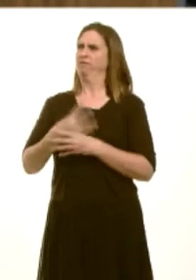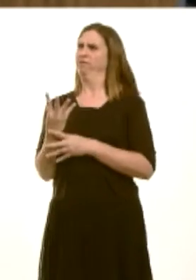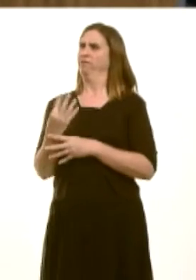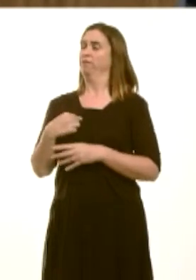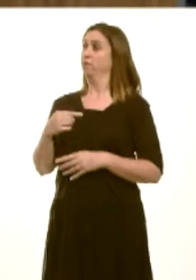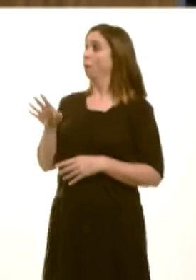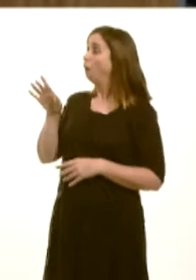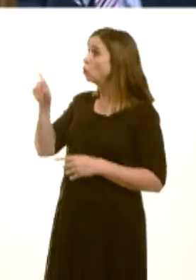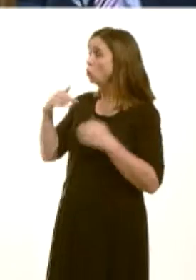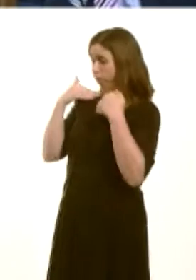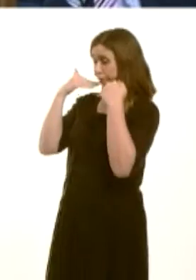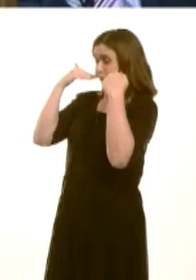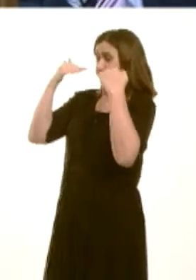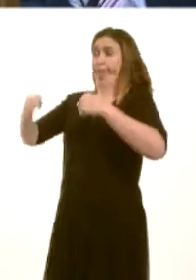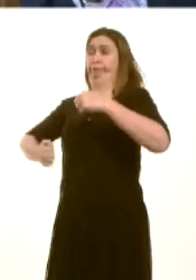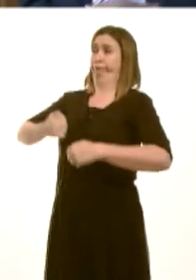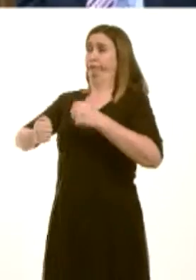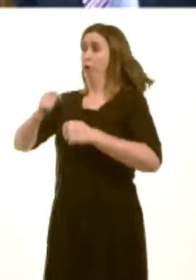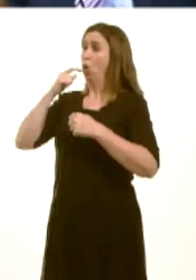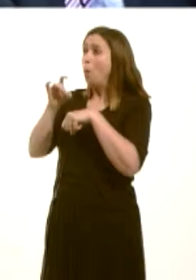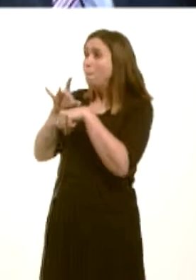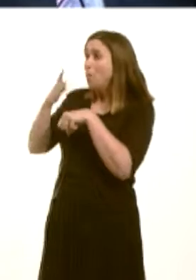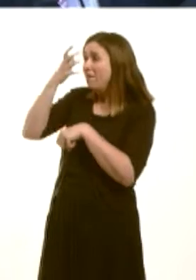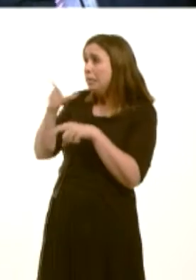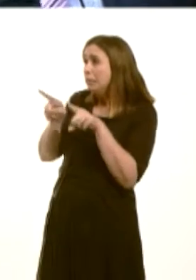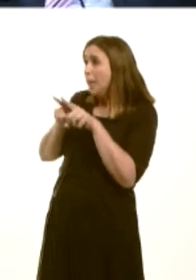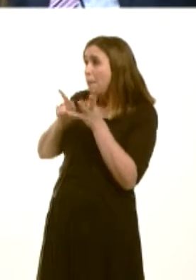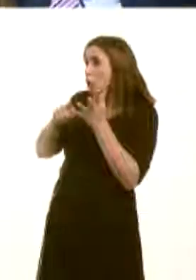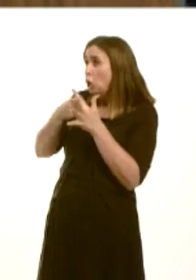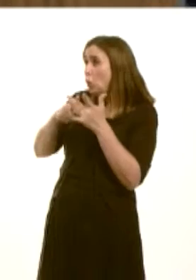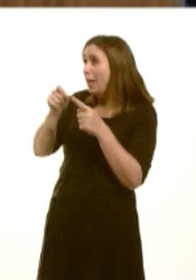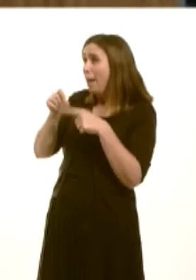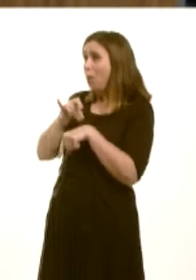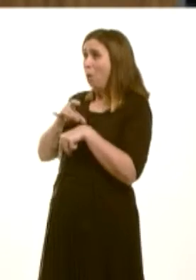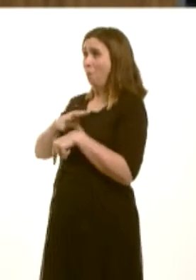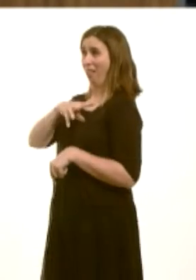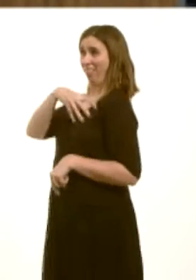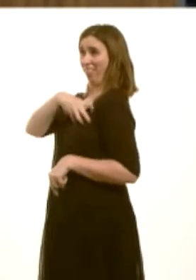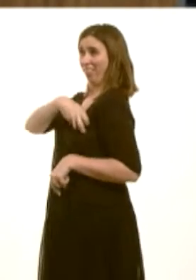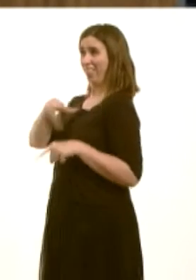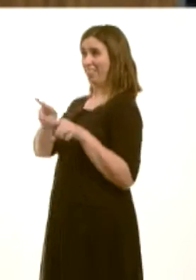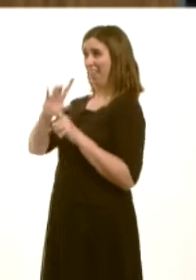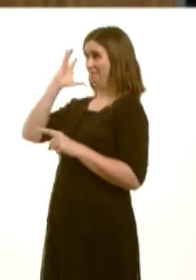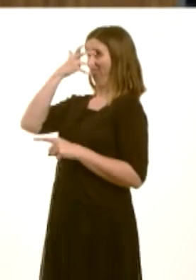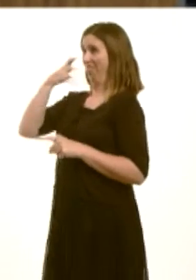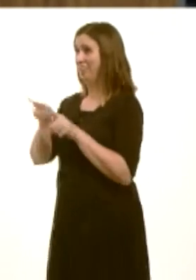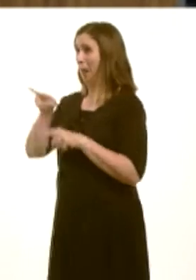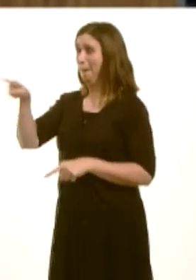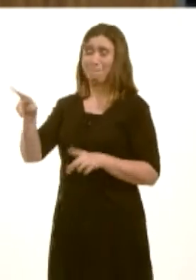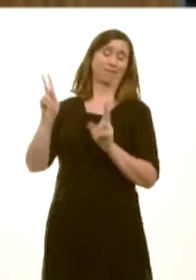Opposition is turning UKIP purple. Have you seen his face? He's turning UKIP purple. I mean, I suppose that tells us something about